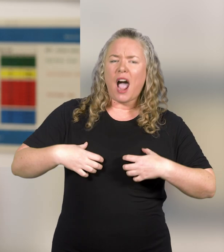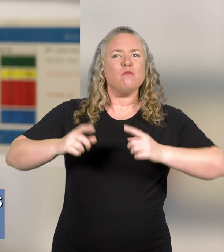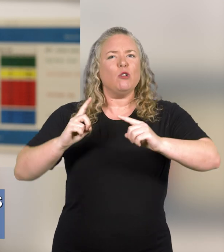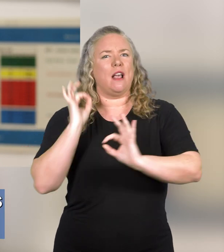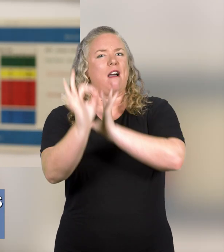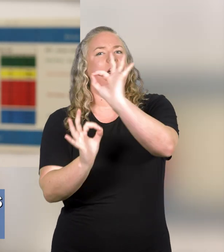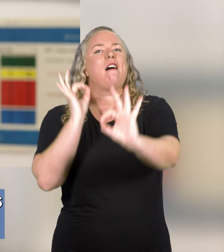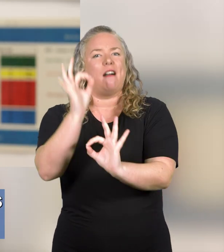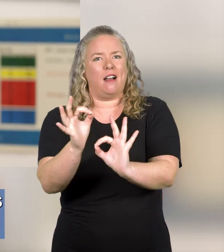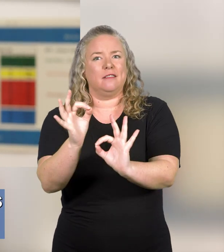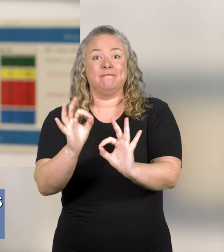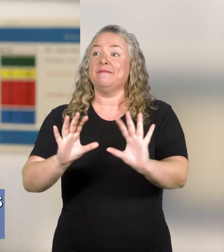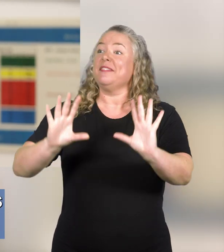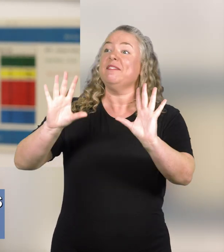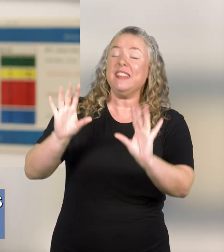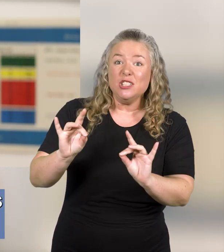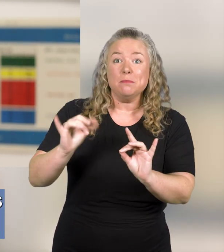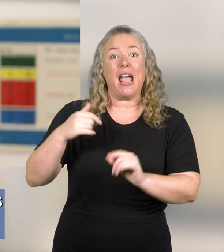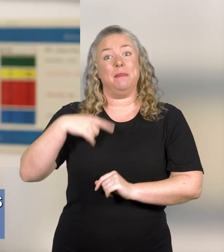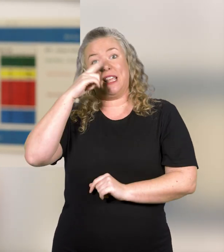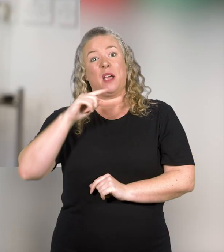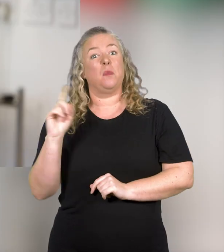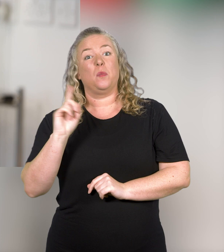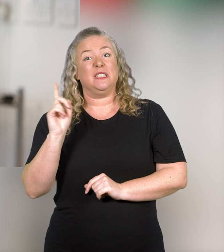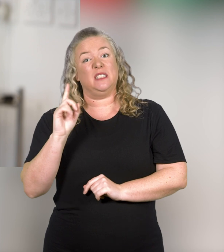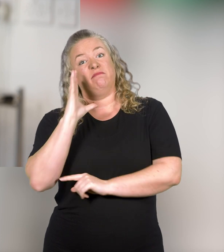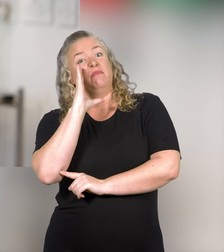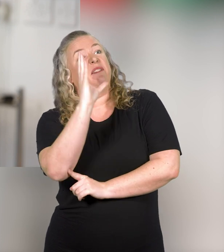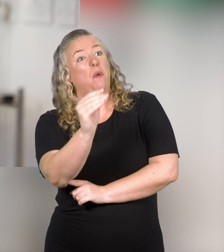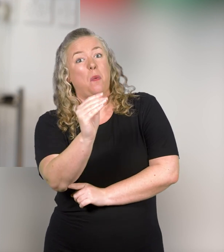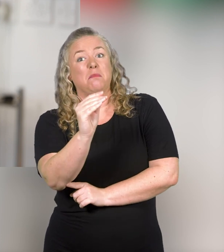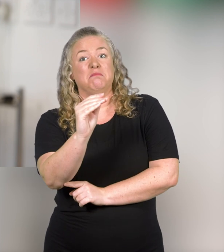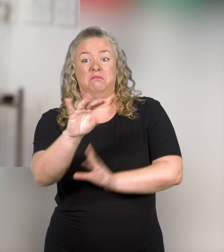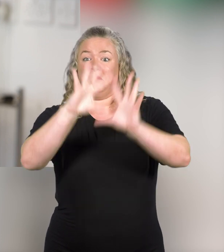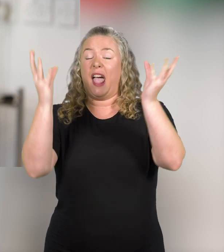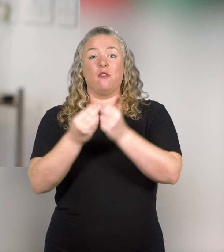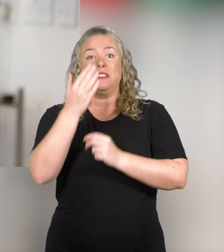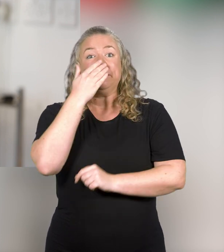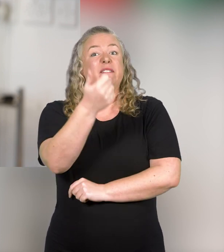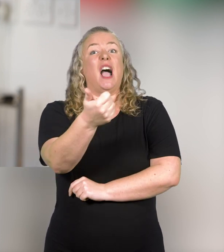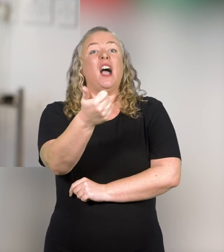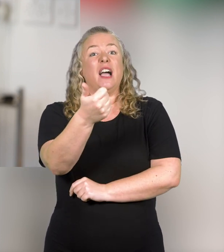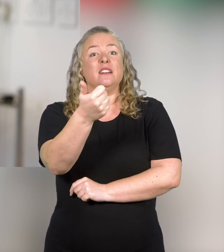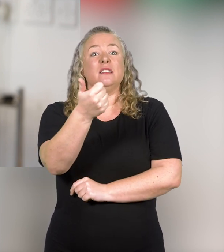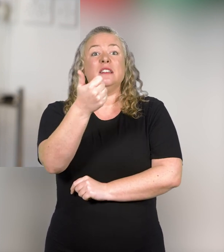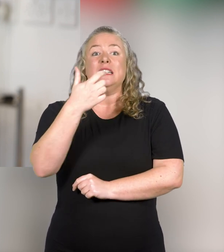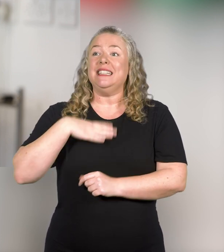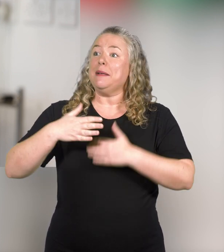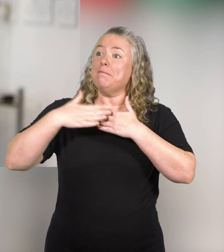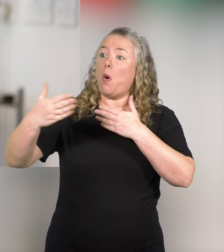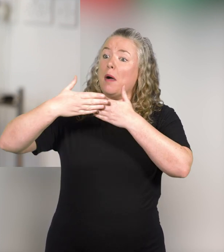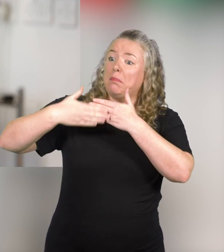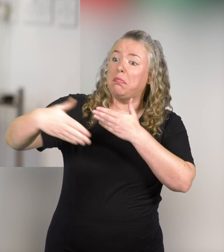team and they'll ask you a series of questions about your lung health. Based on that, we may be able